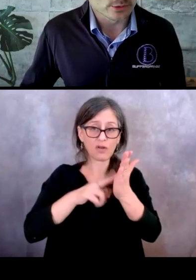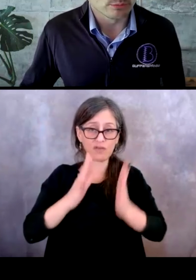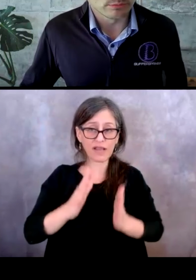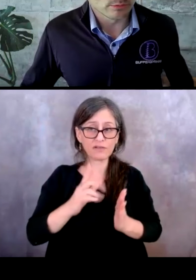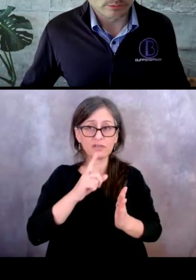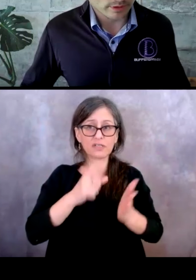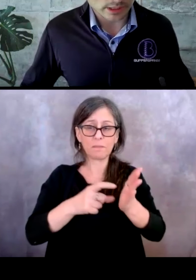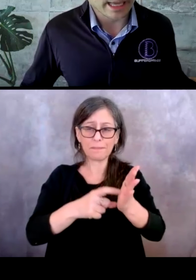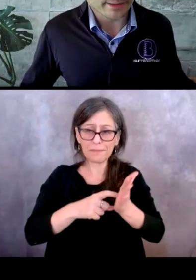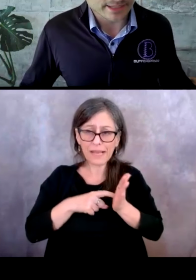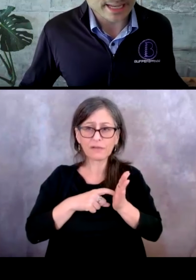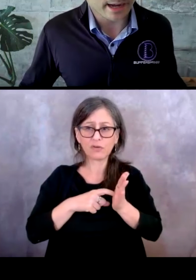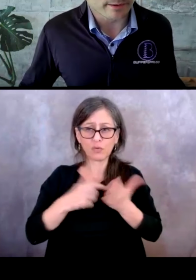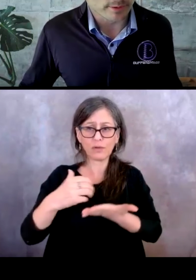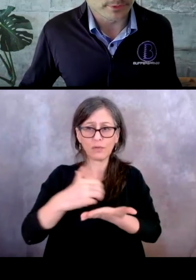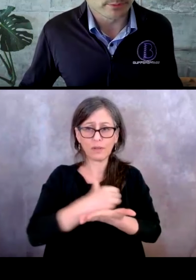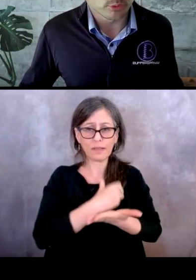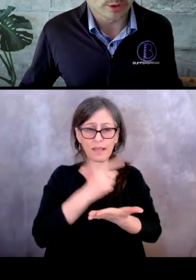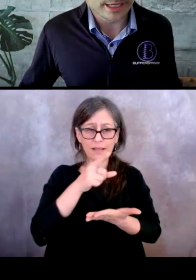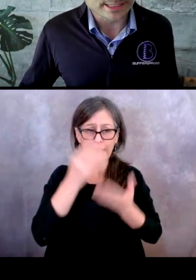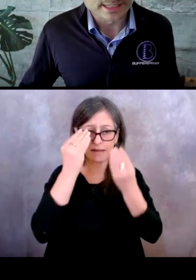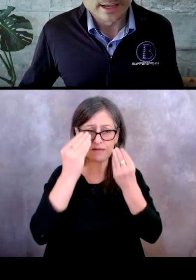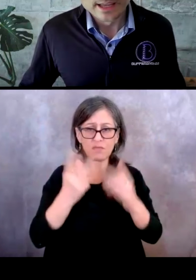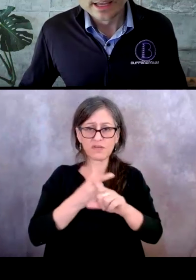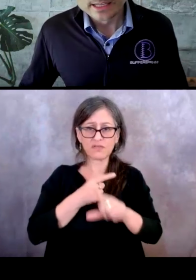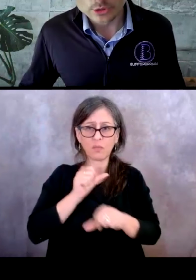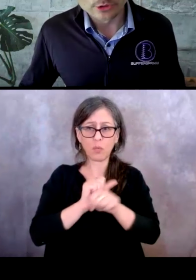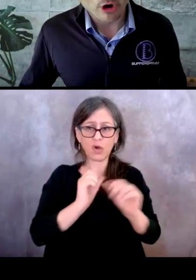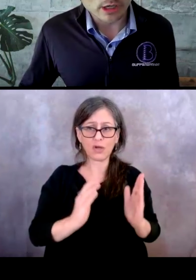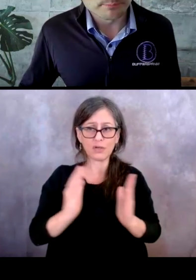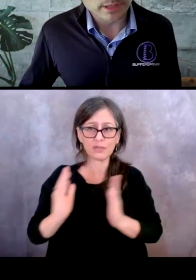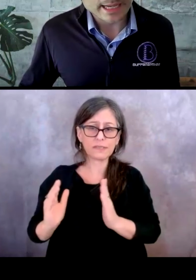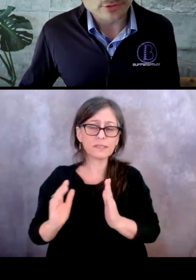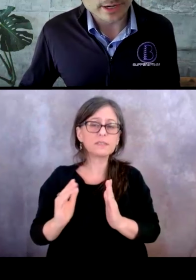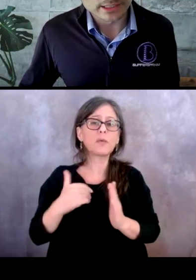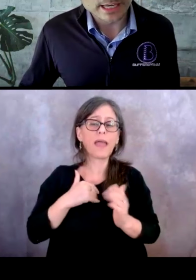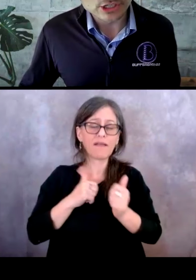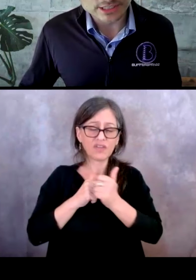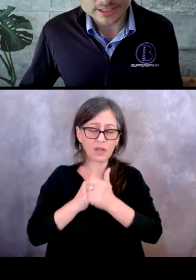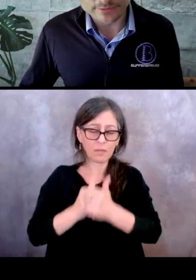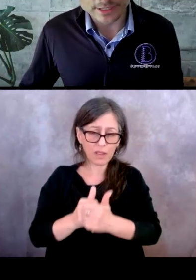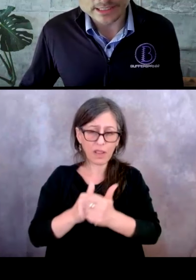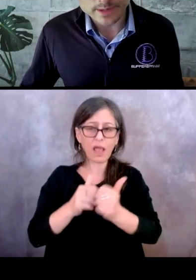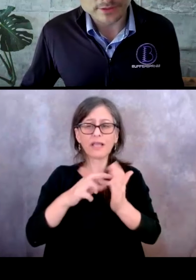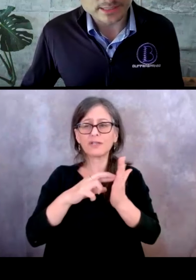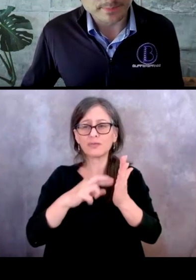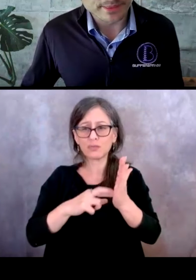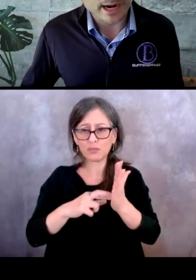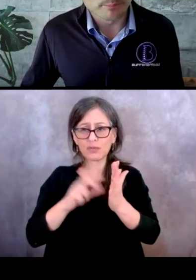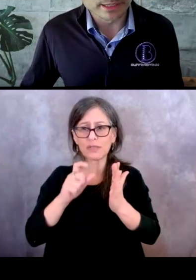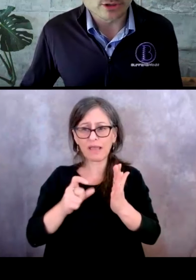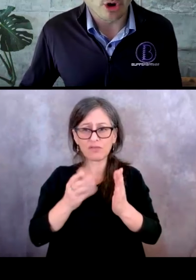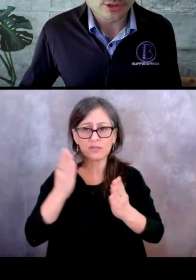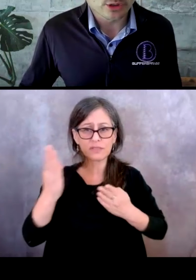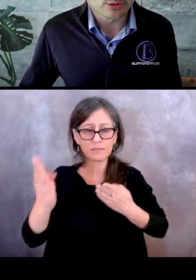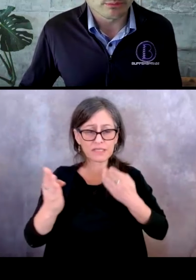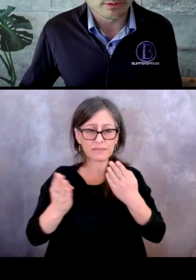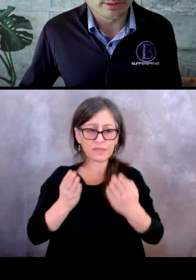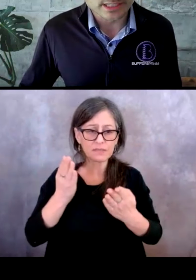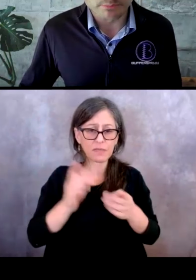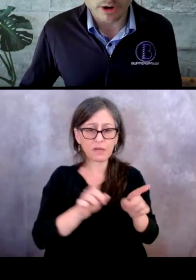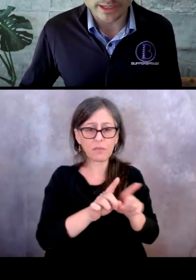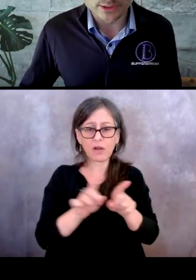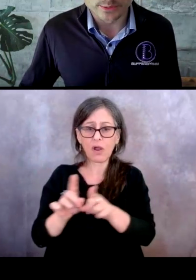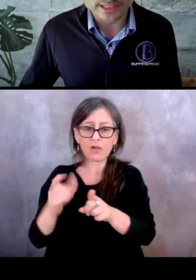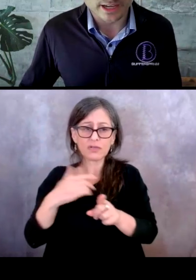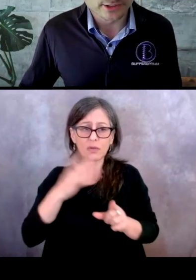asked to collect this data from their employees. So there are compliance regulations and different things we have to submit there, but it's also